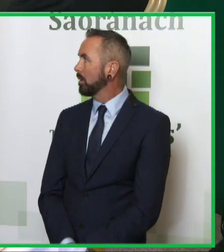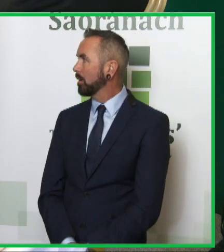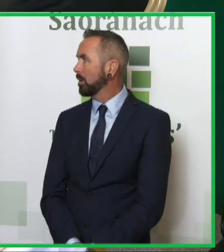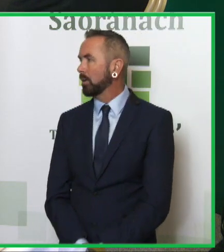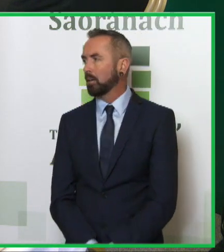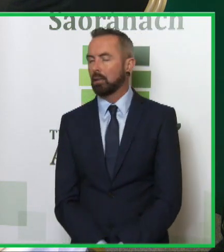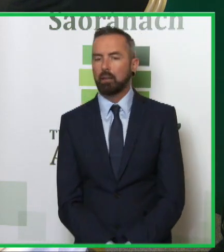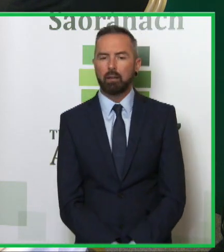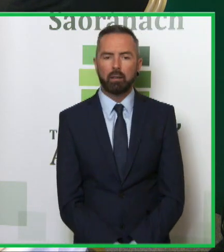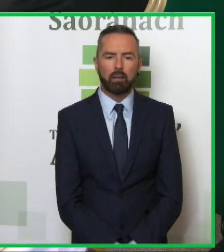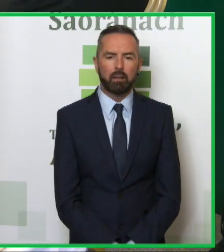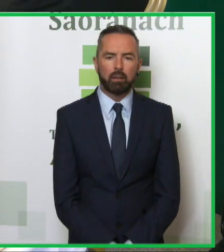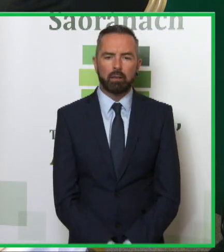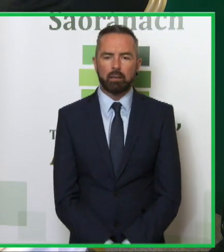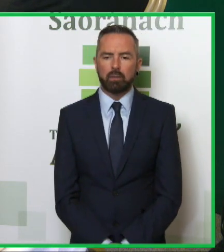so I don't know,